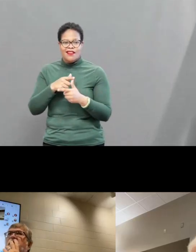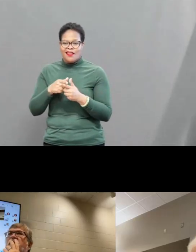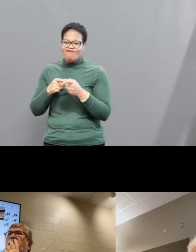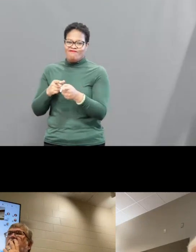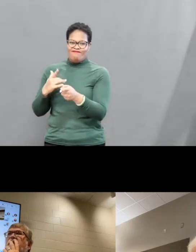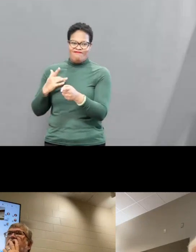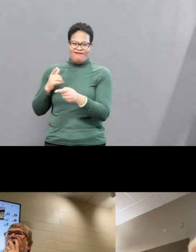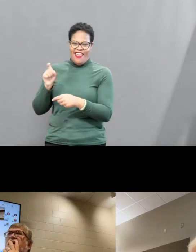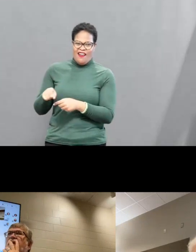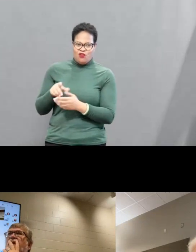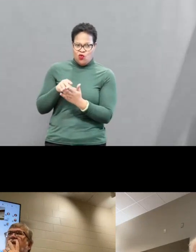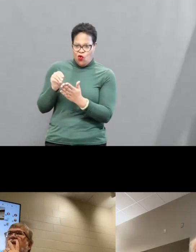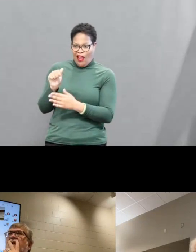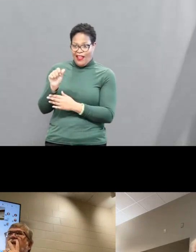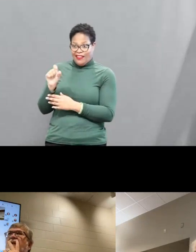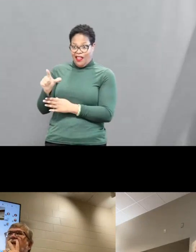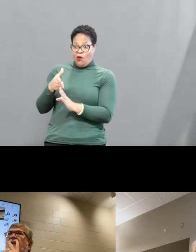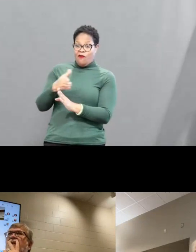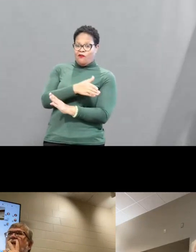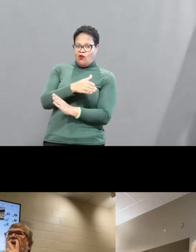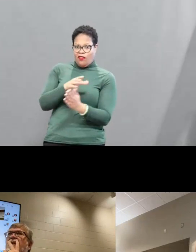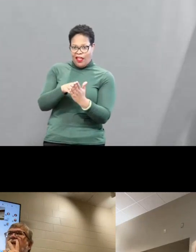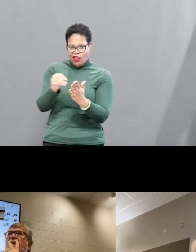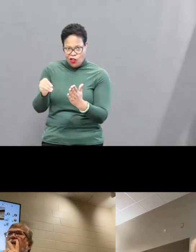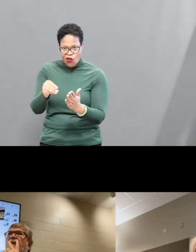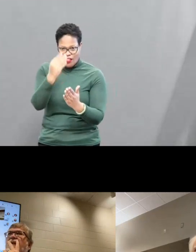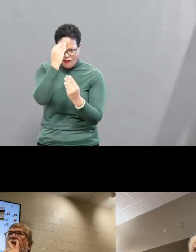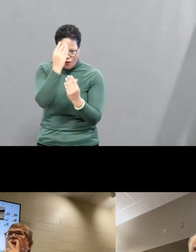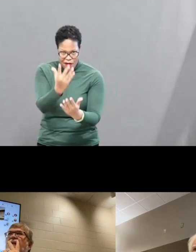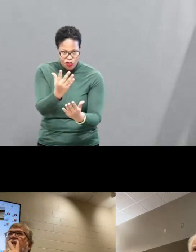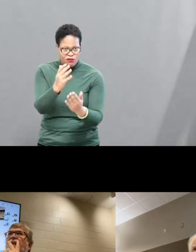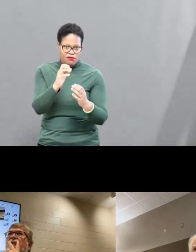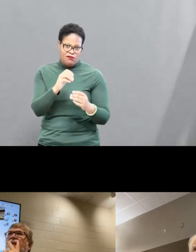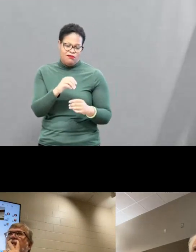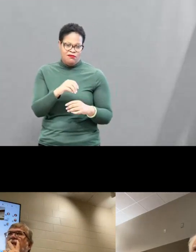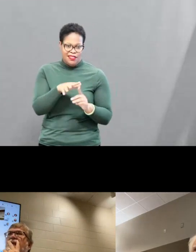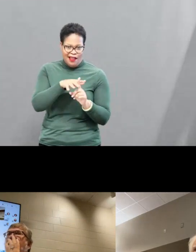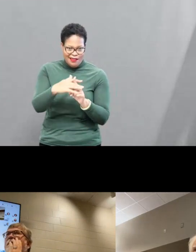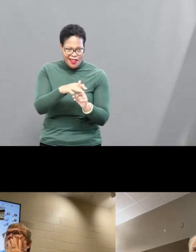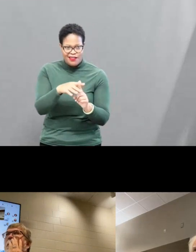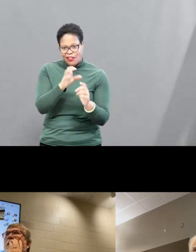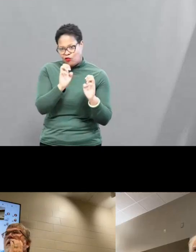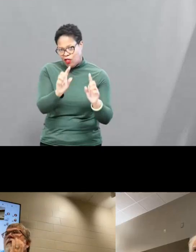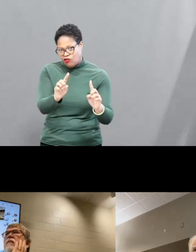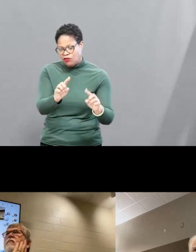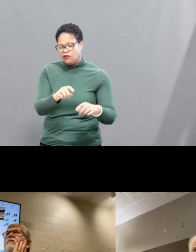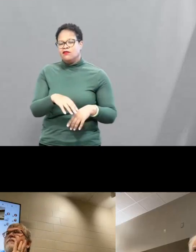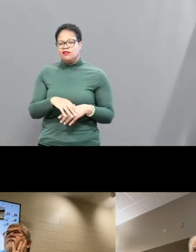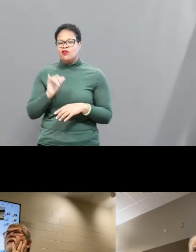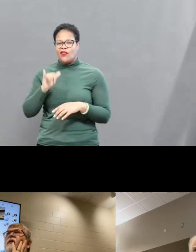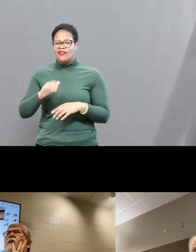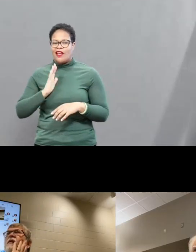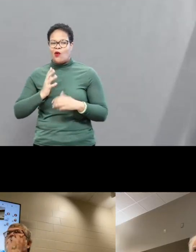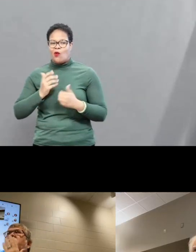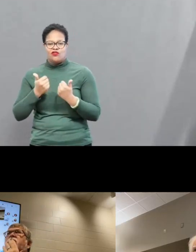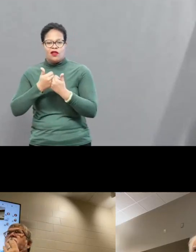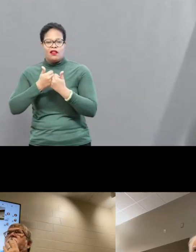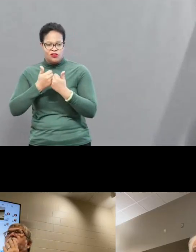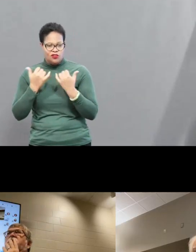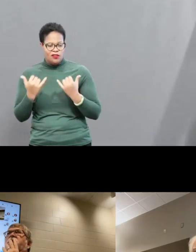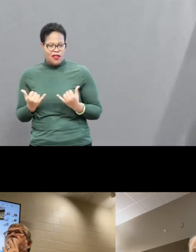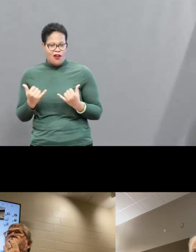learn the ASL skills before they can actually learn the content. And so, you know, that's one of our challenges